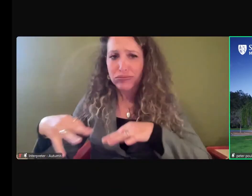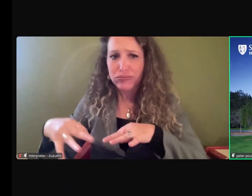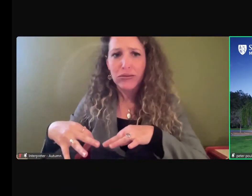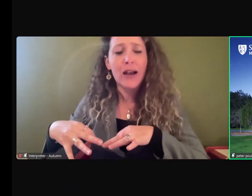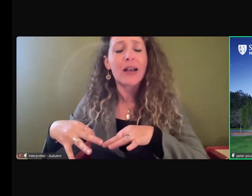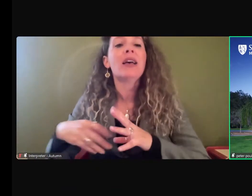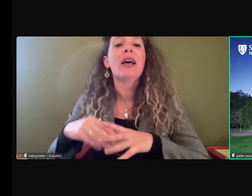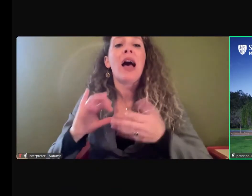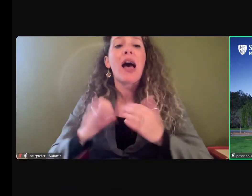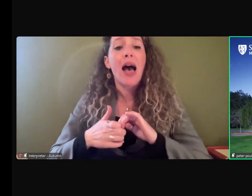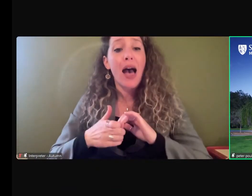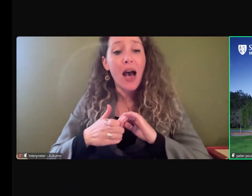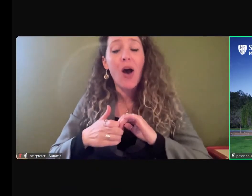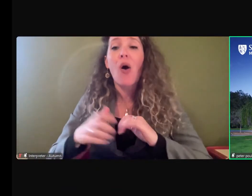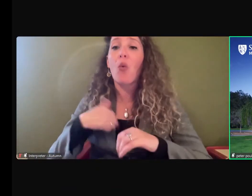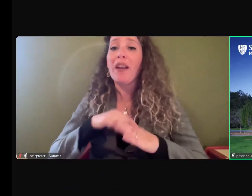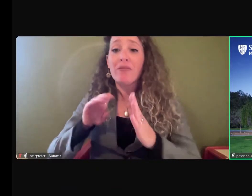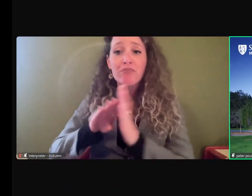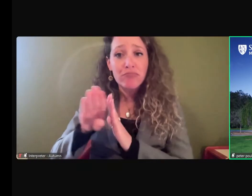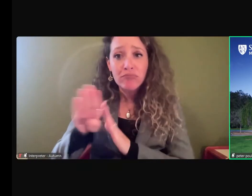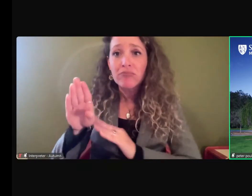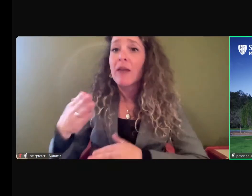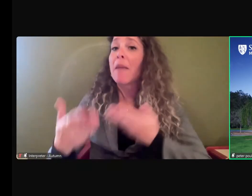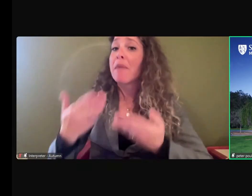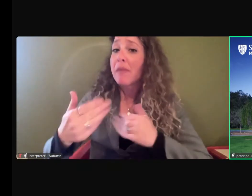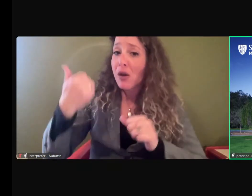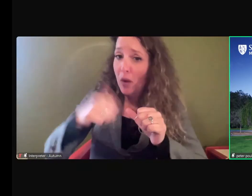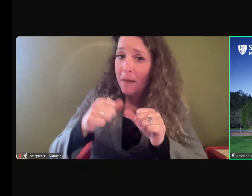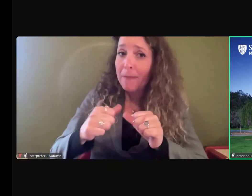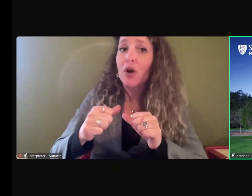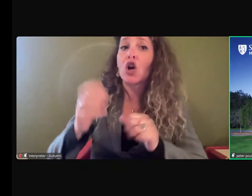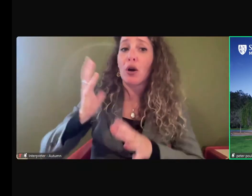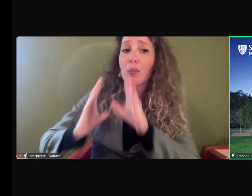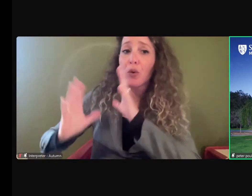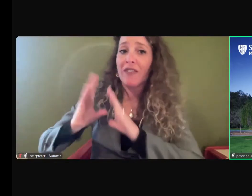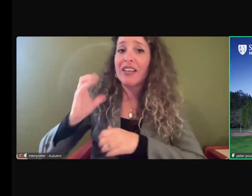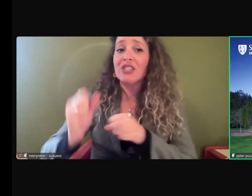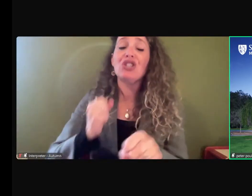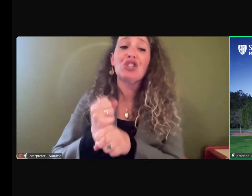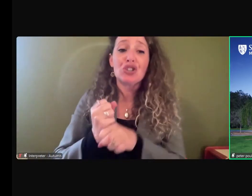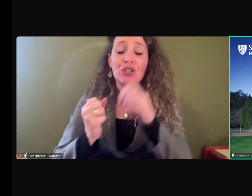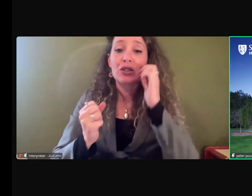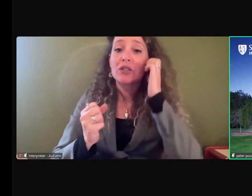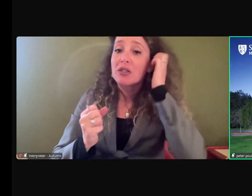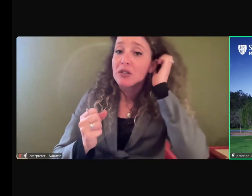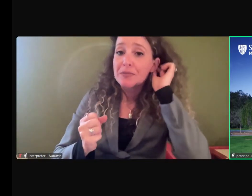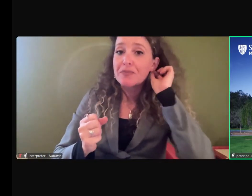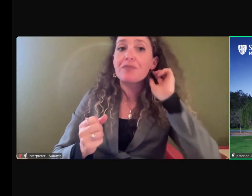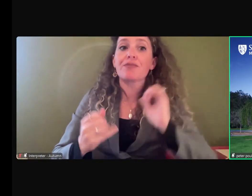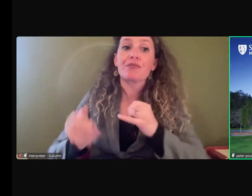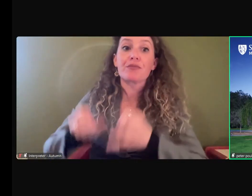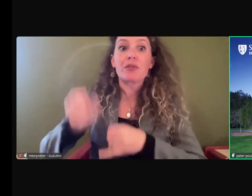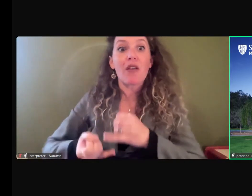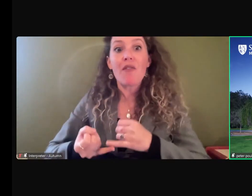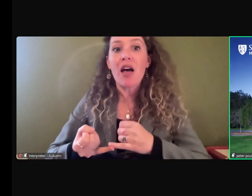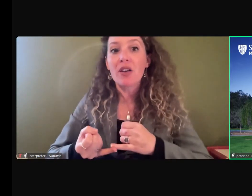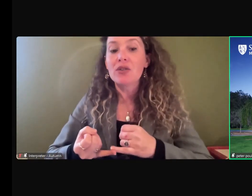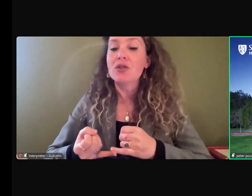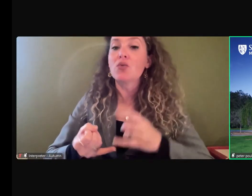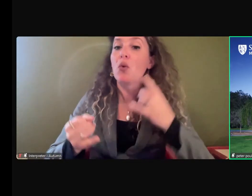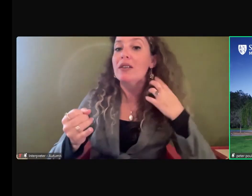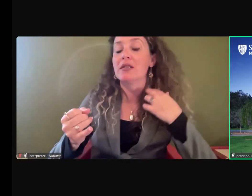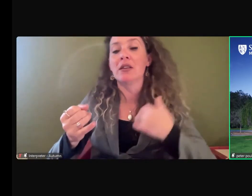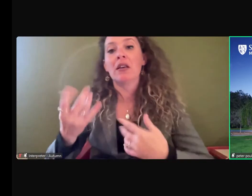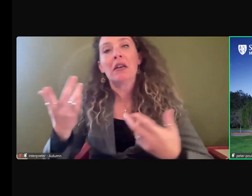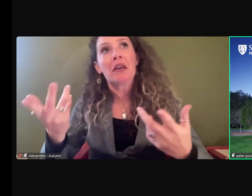session came about. You may remember from previous years that the final session of the day was always a synthesis